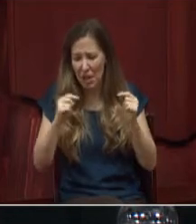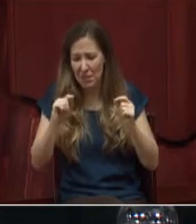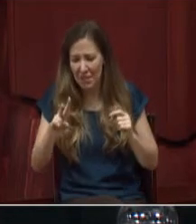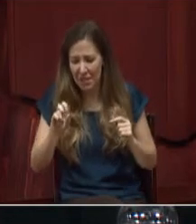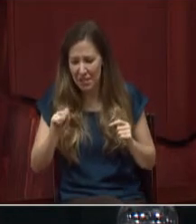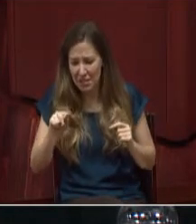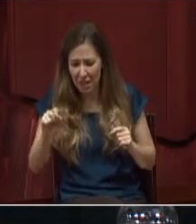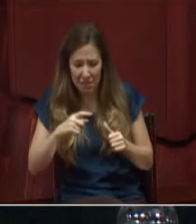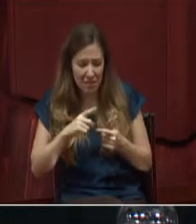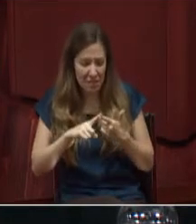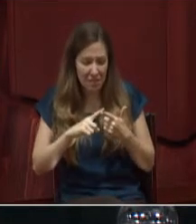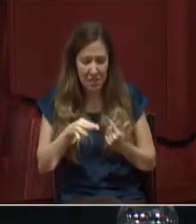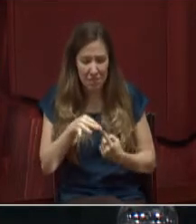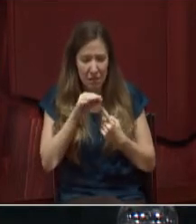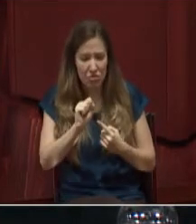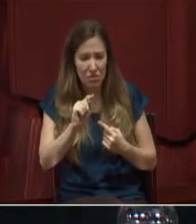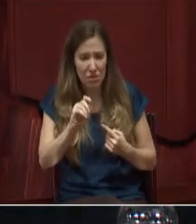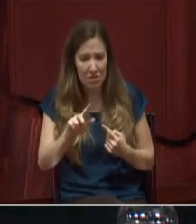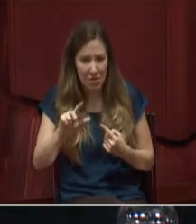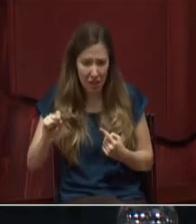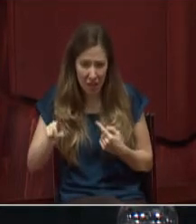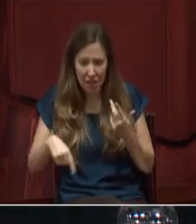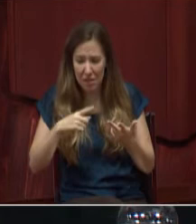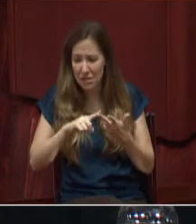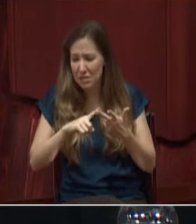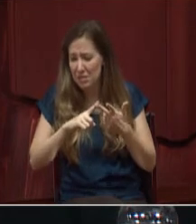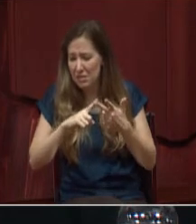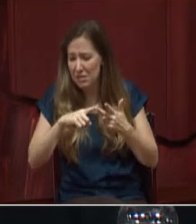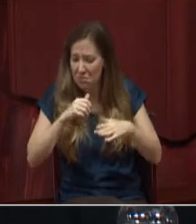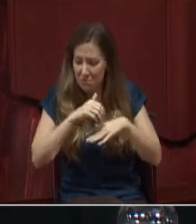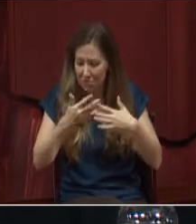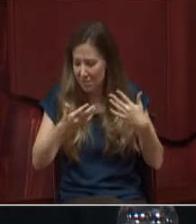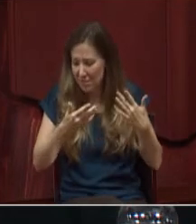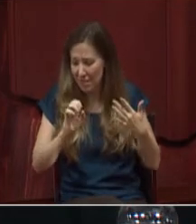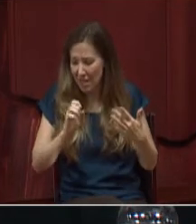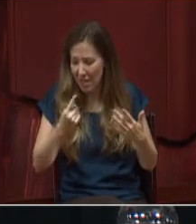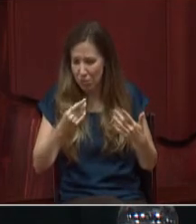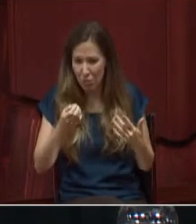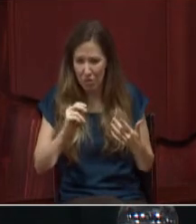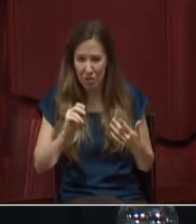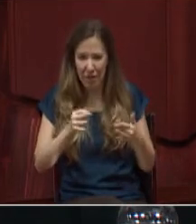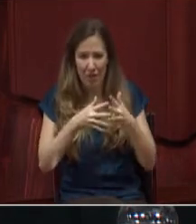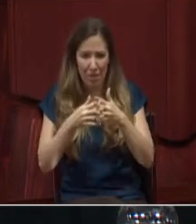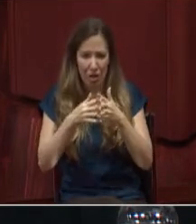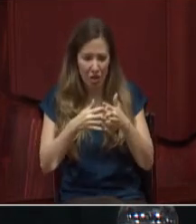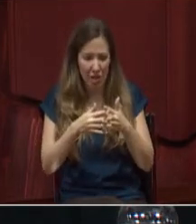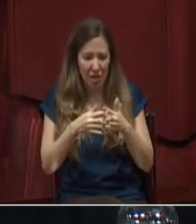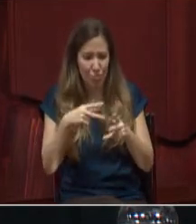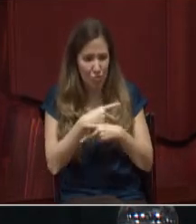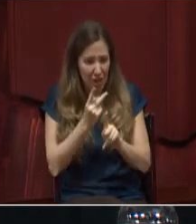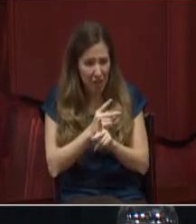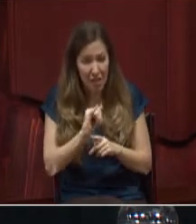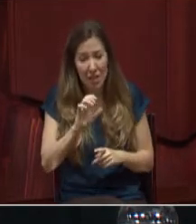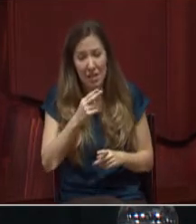specialty steels, expropriation of various American properties abroad, such as in Chile